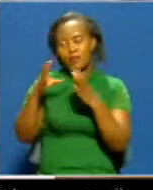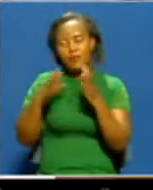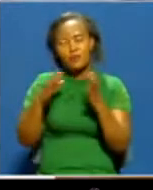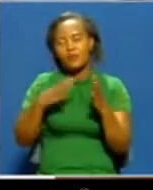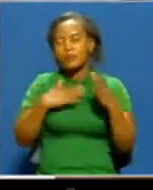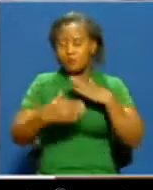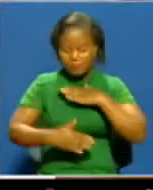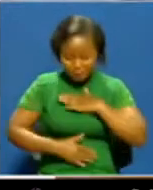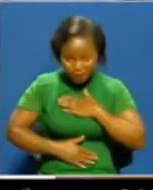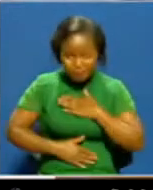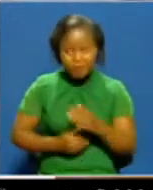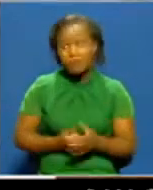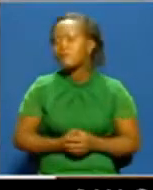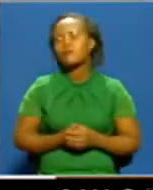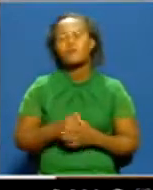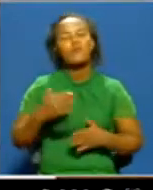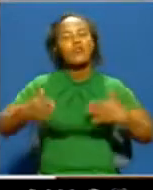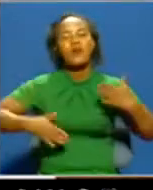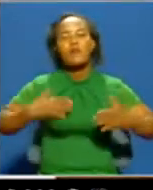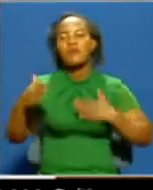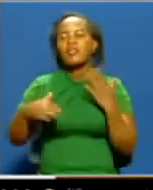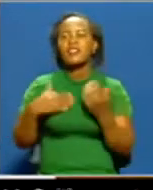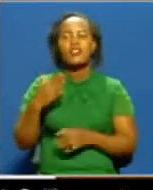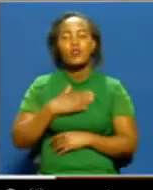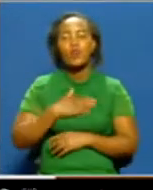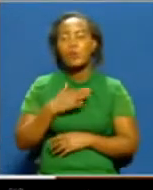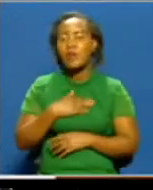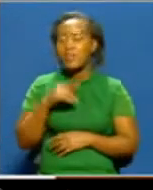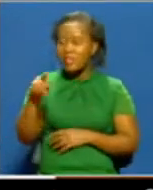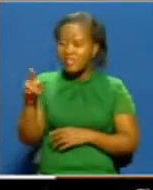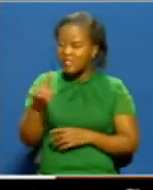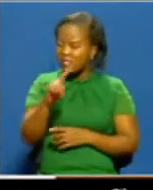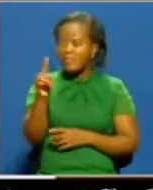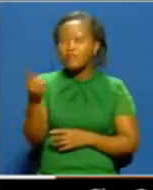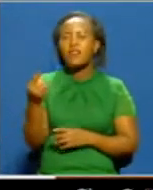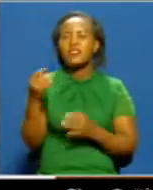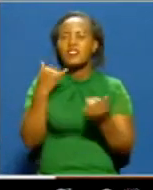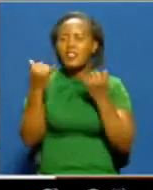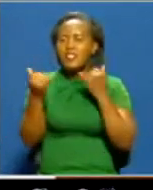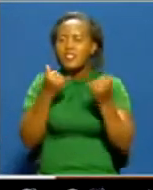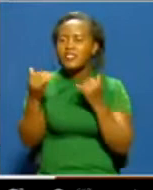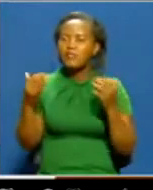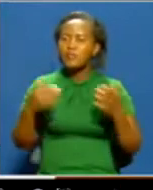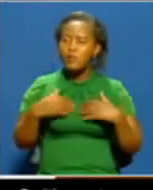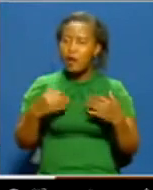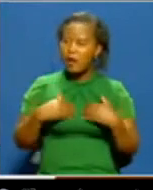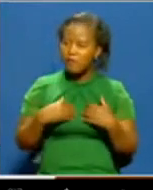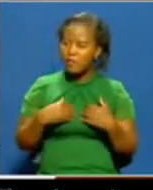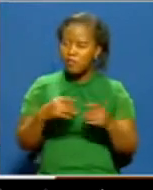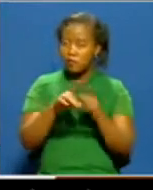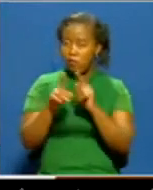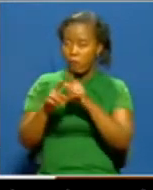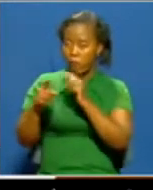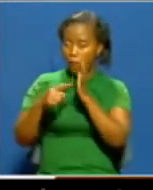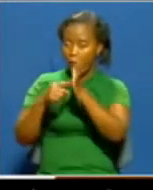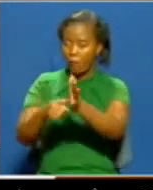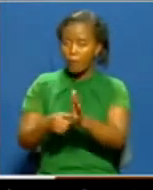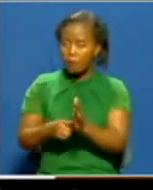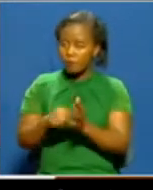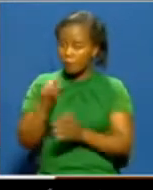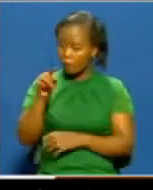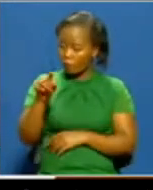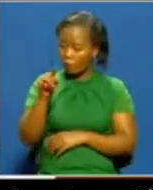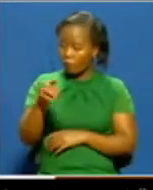The pleasure is all mine. Yes, and you know, it's the first one that I'm having with you on this setup, especially after